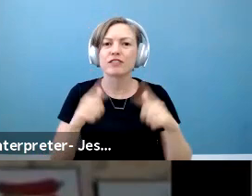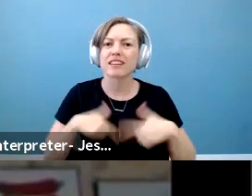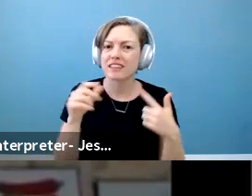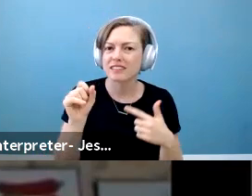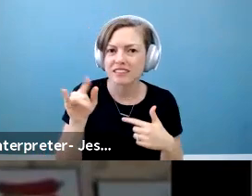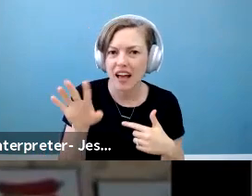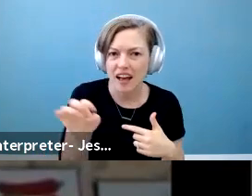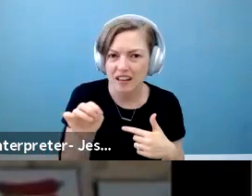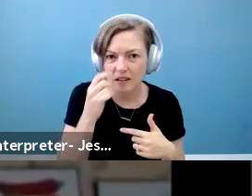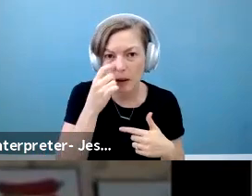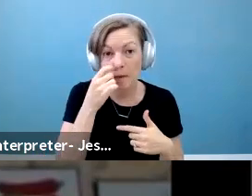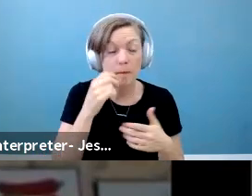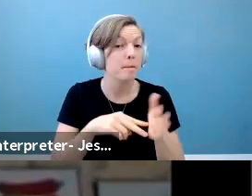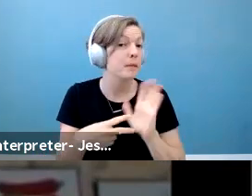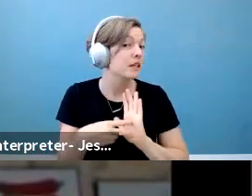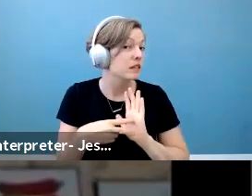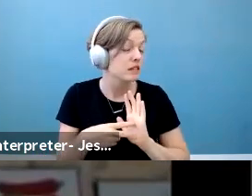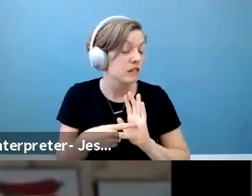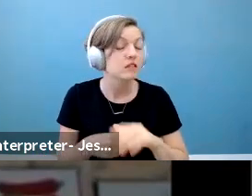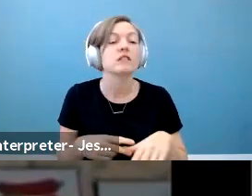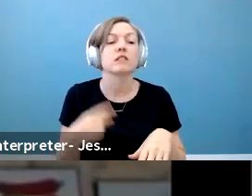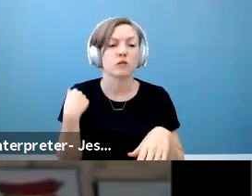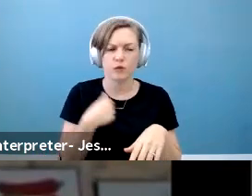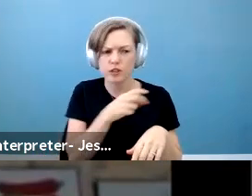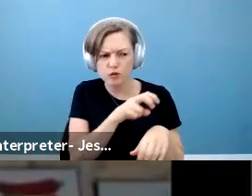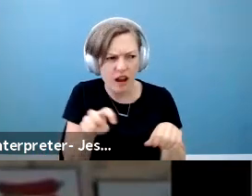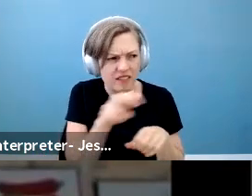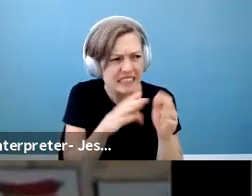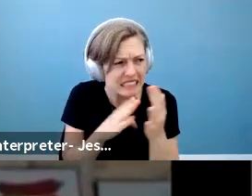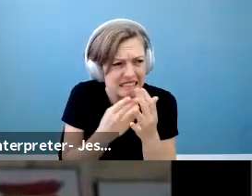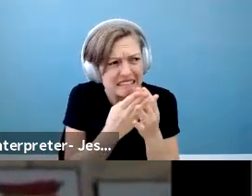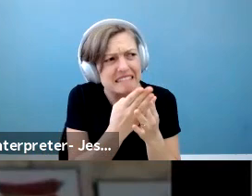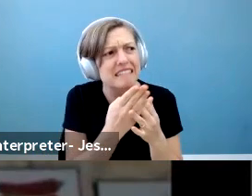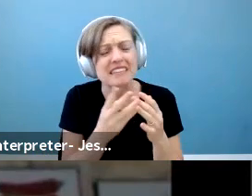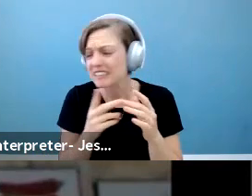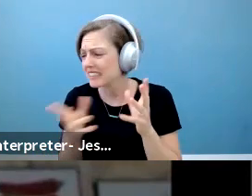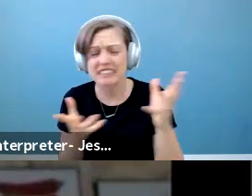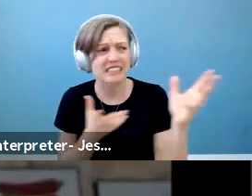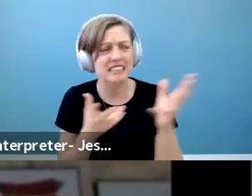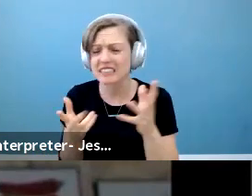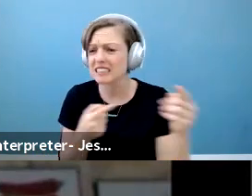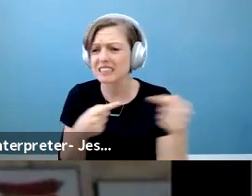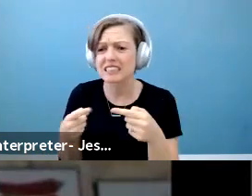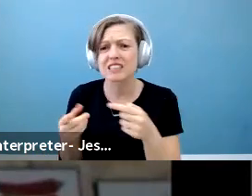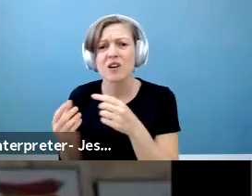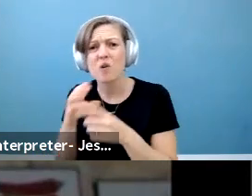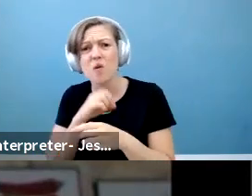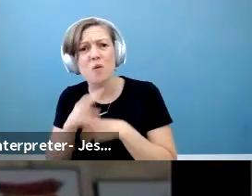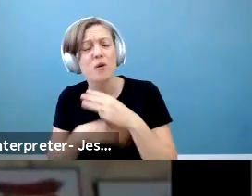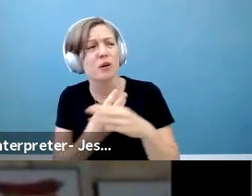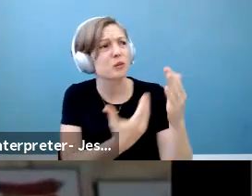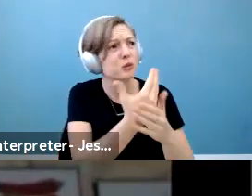lifestyle. What this means is that when we are traveling through the Narrows due to climate change, eugenics will